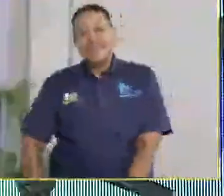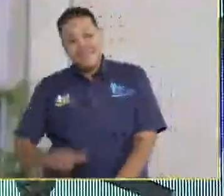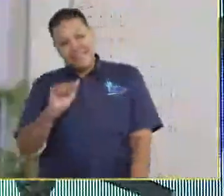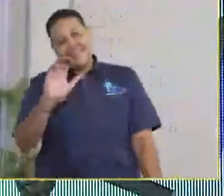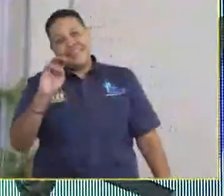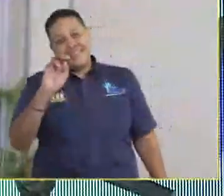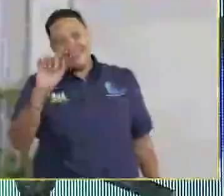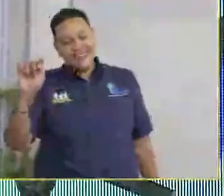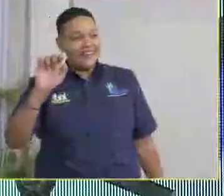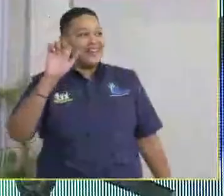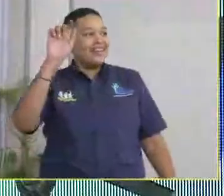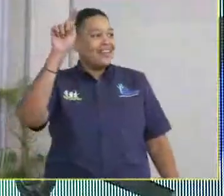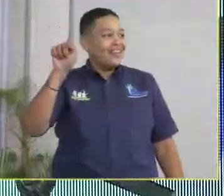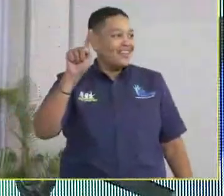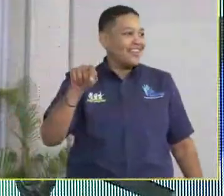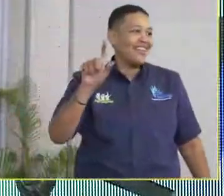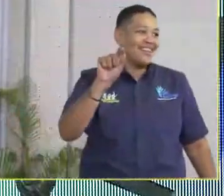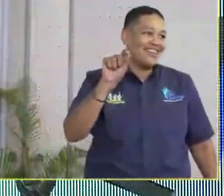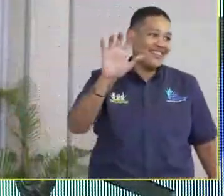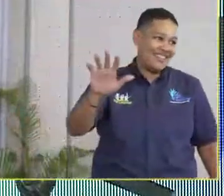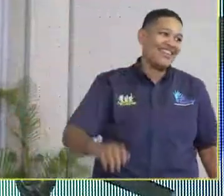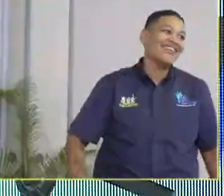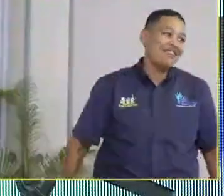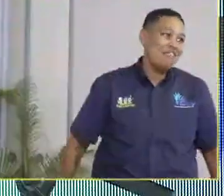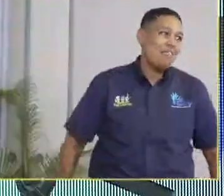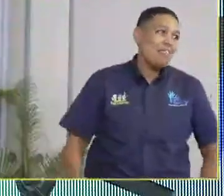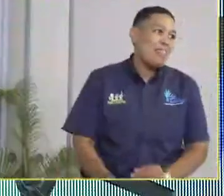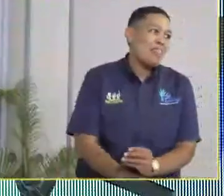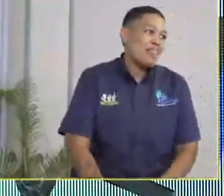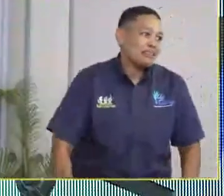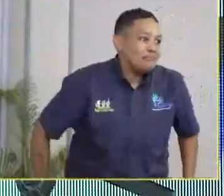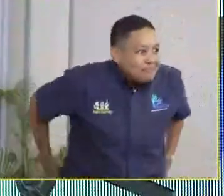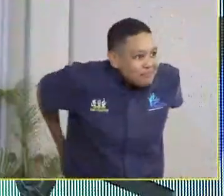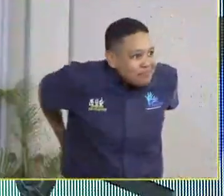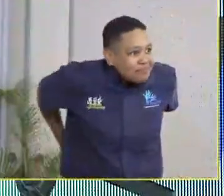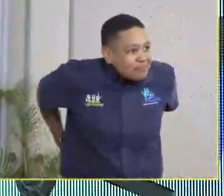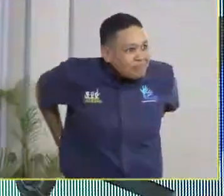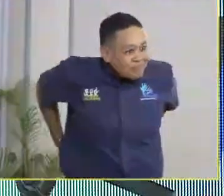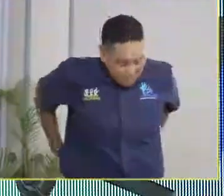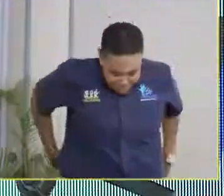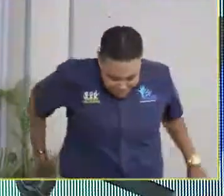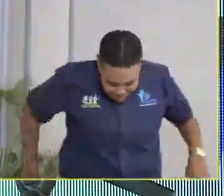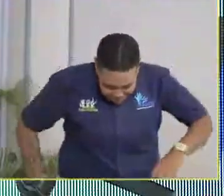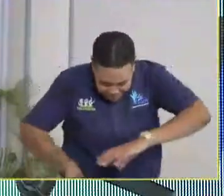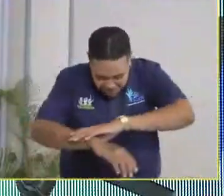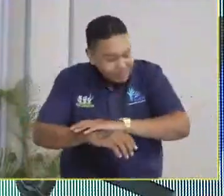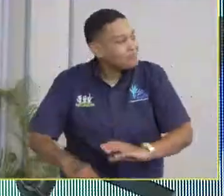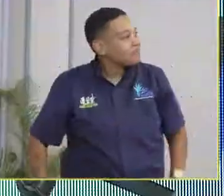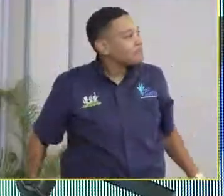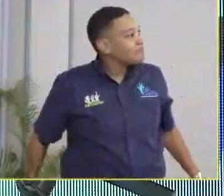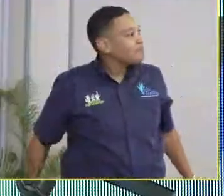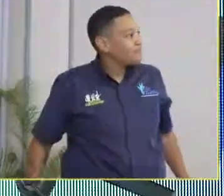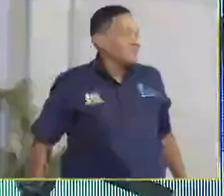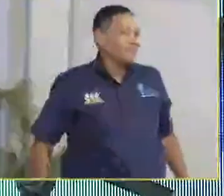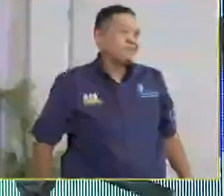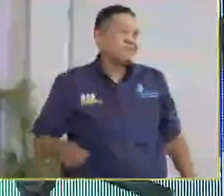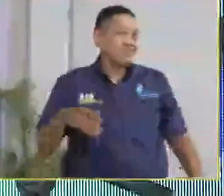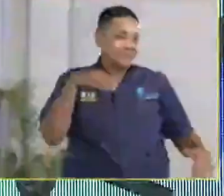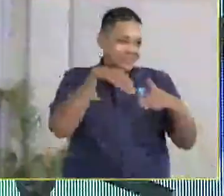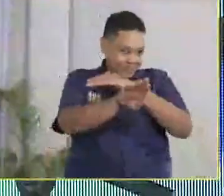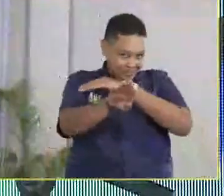$2025, all lowercase. Oh, you had caps. Okay. So you're logged